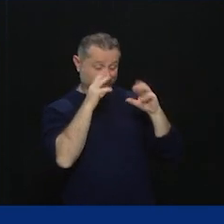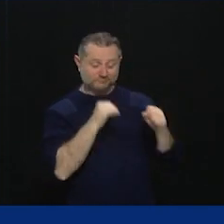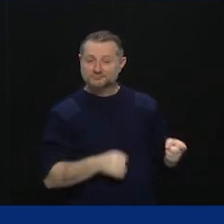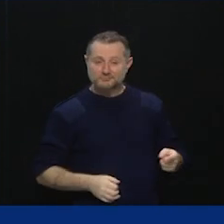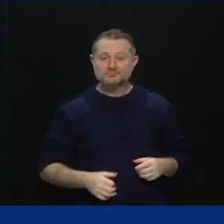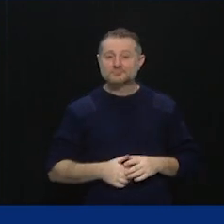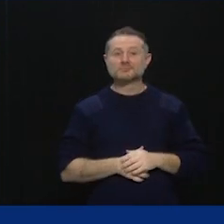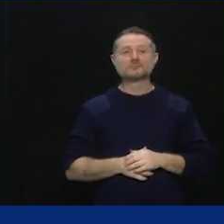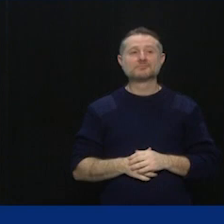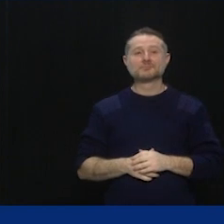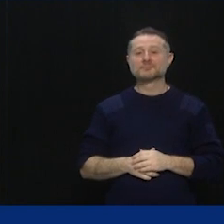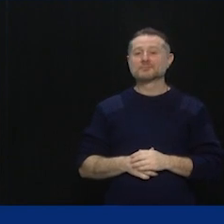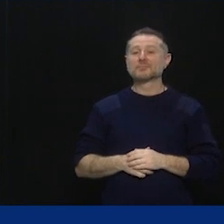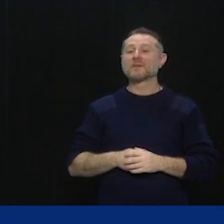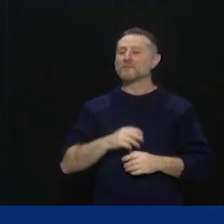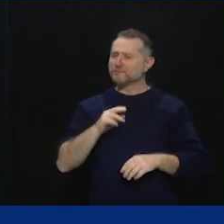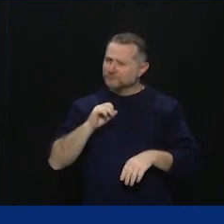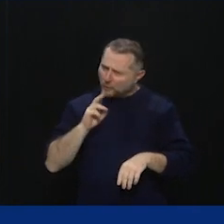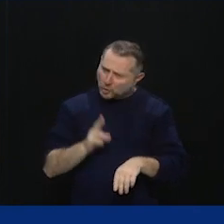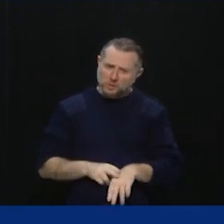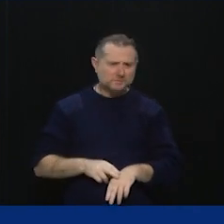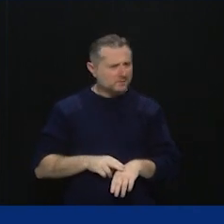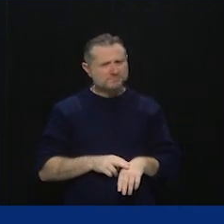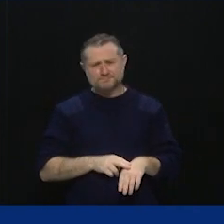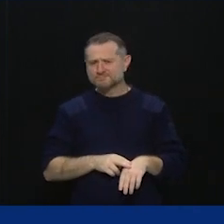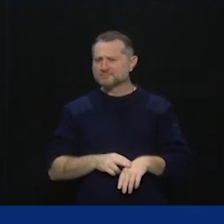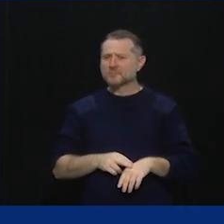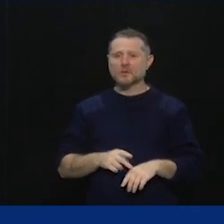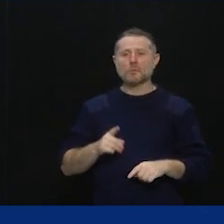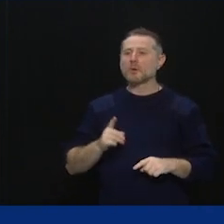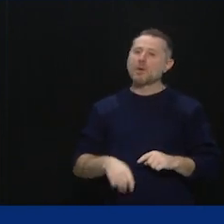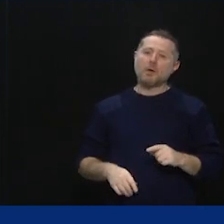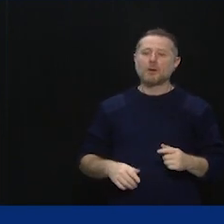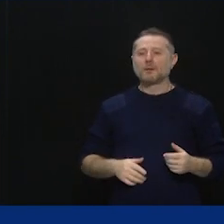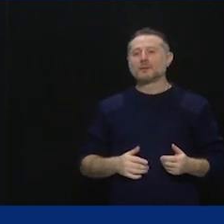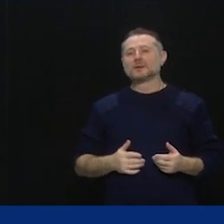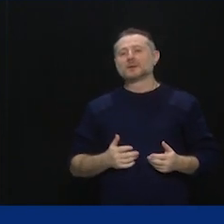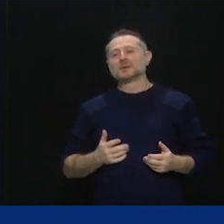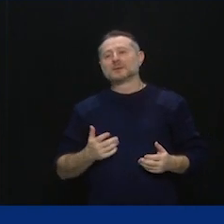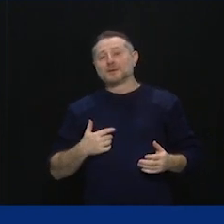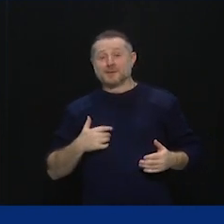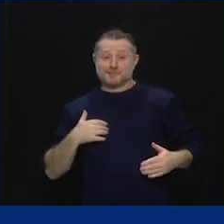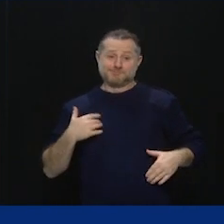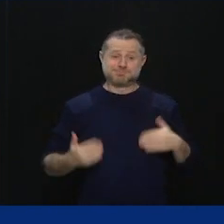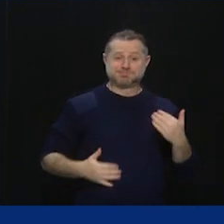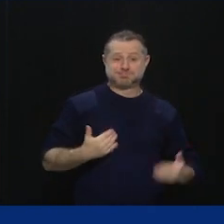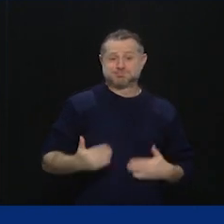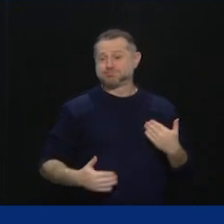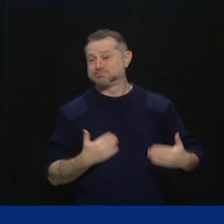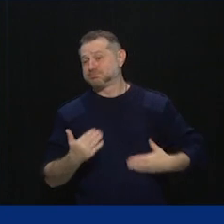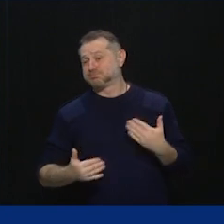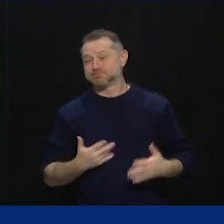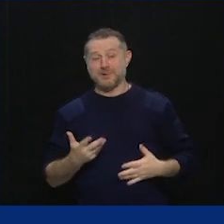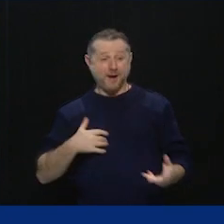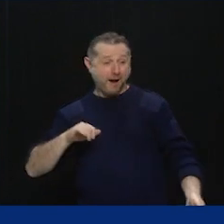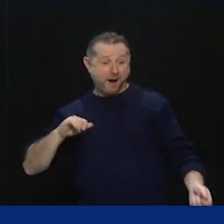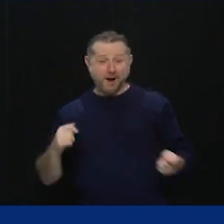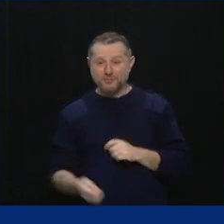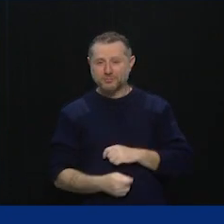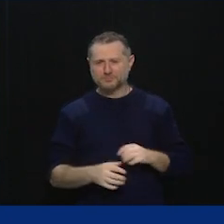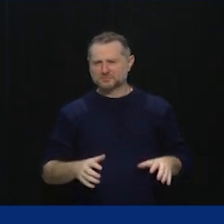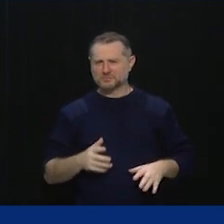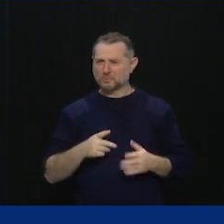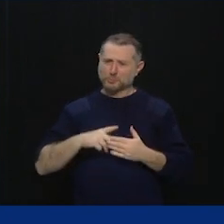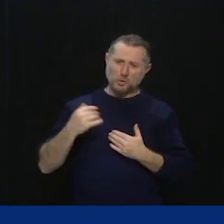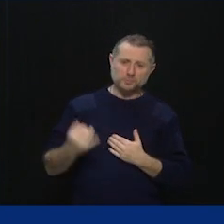You can't, of course, do a transformative, game-changing project like this